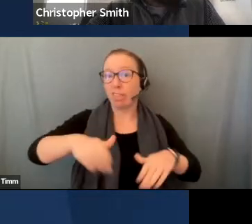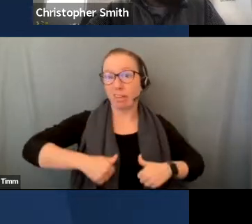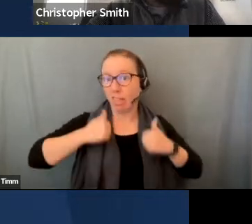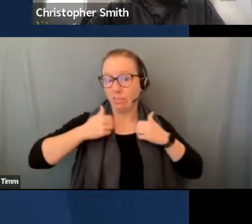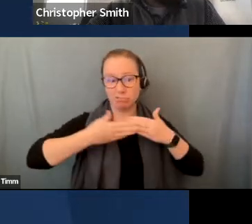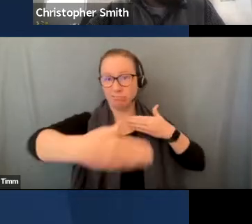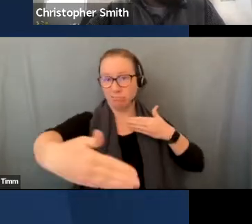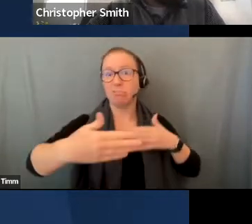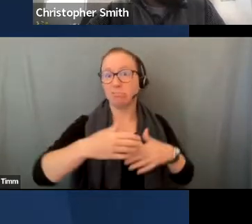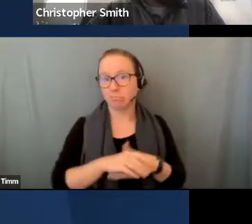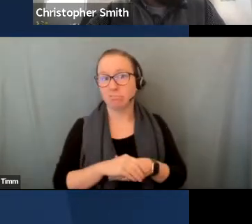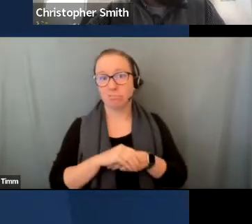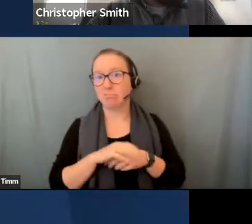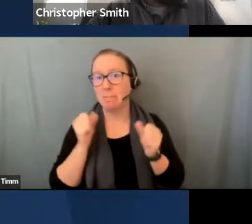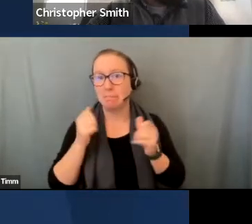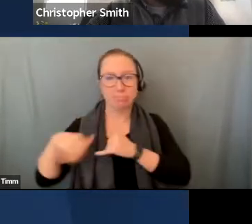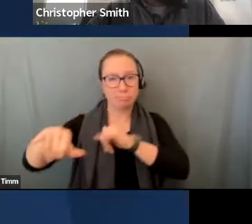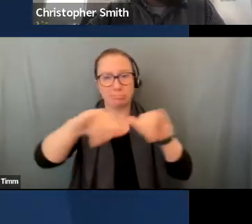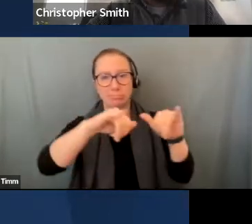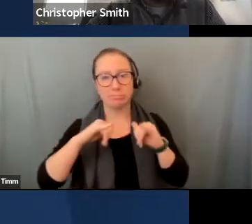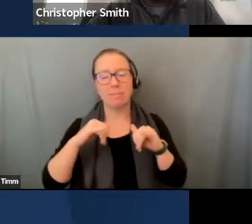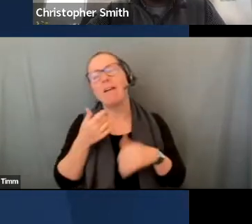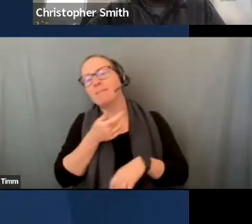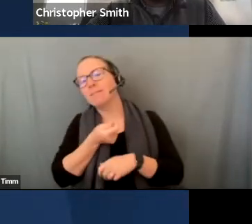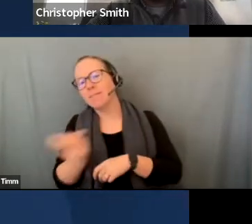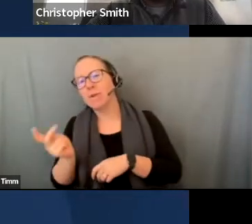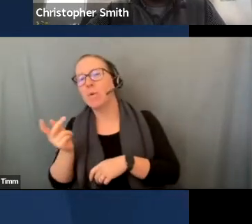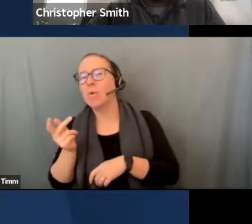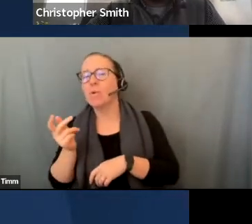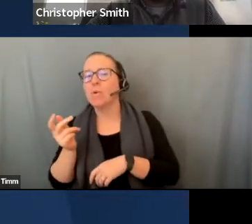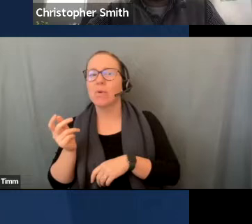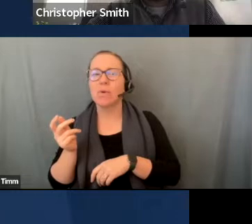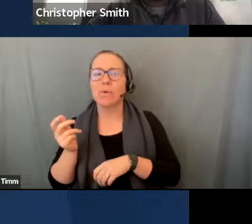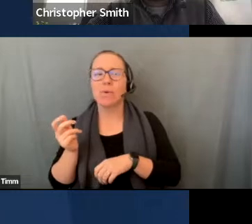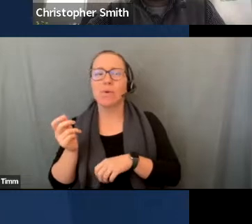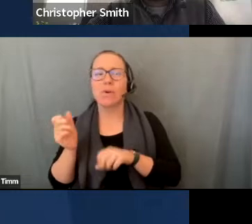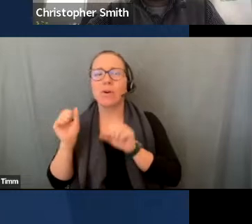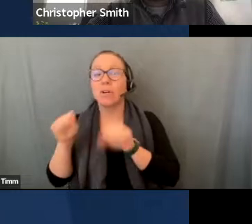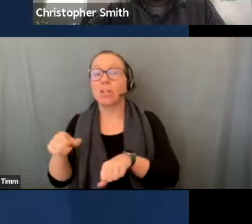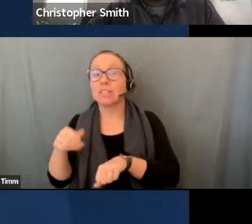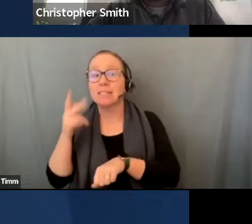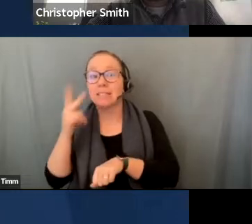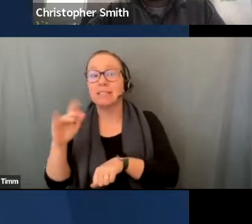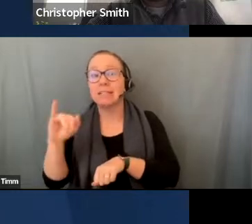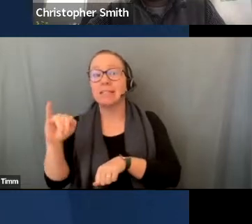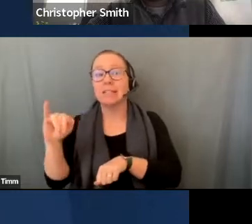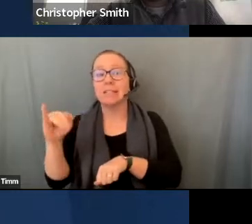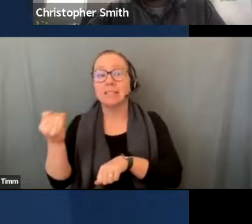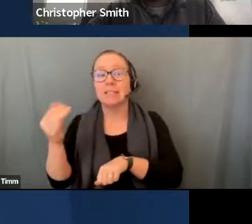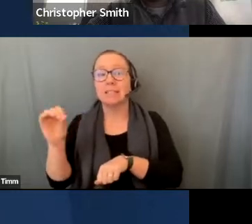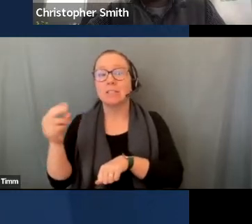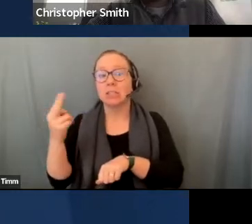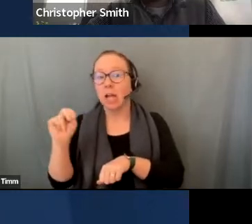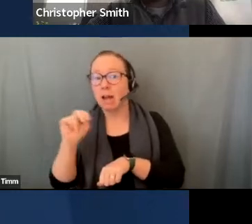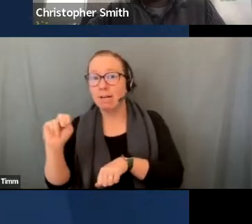A couple of us were lucky enough to see Johan Hari a couple of weeks ago in person at the